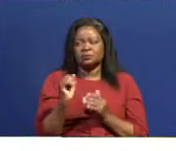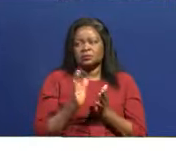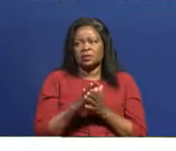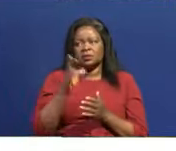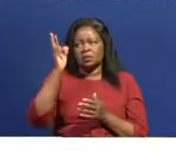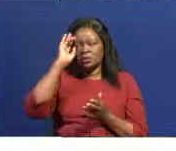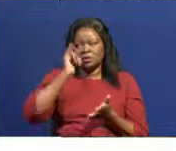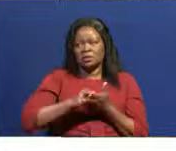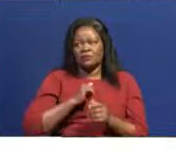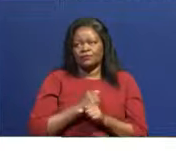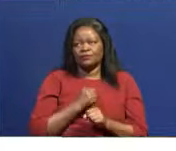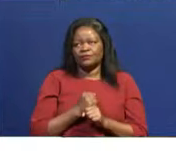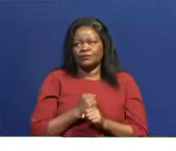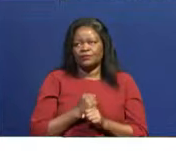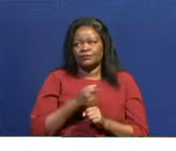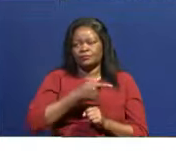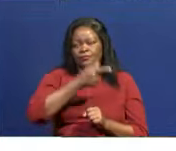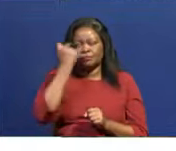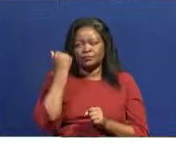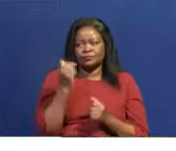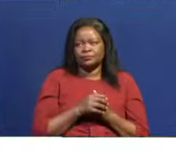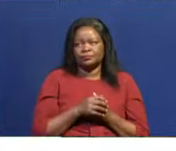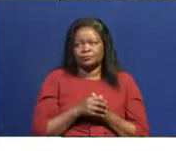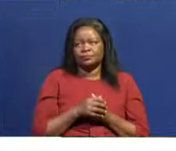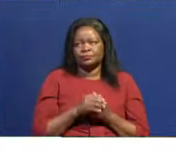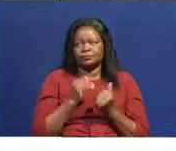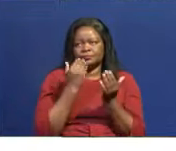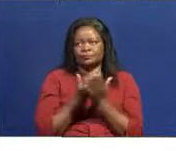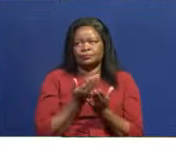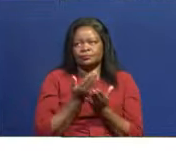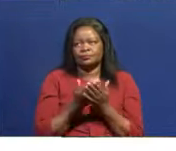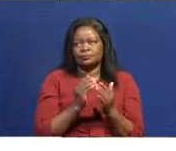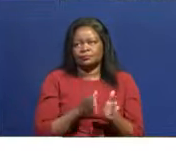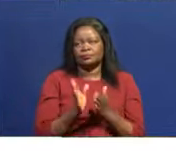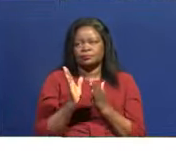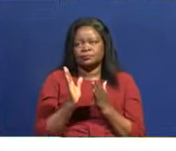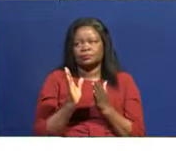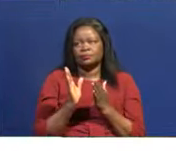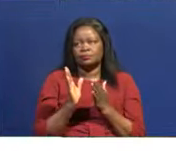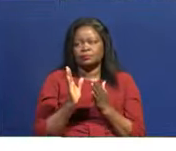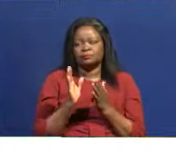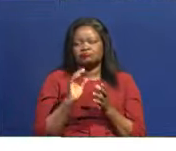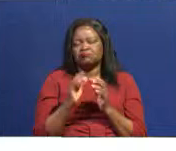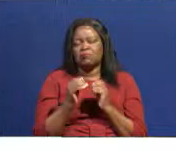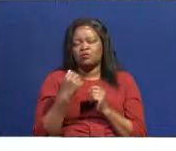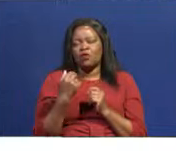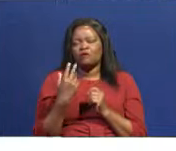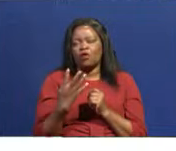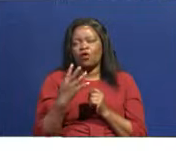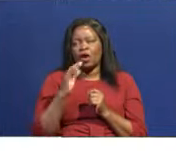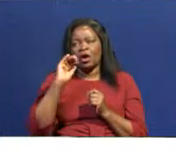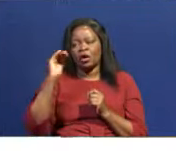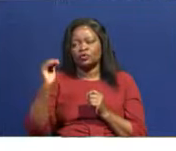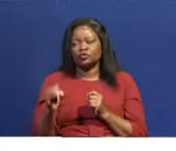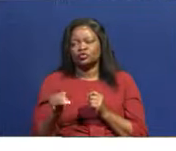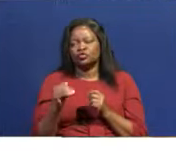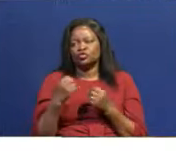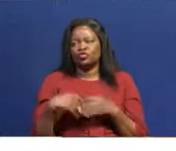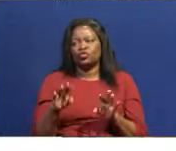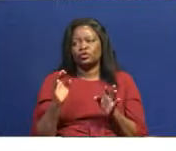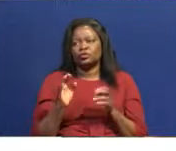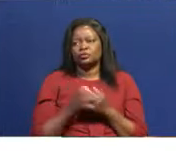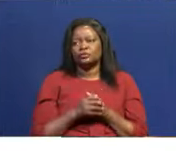the reason we have done that is because the proposed formula causes about 24 counties to